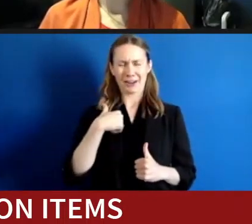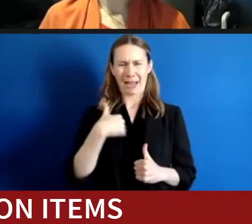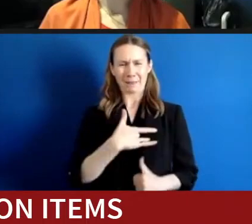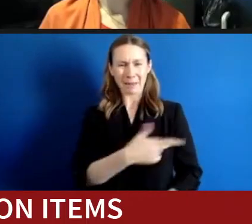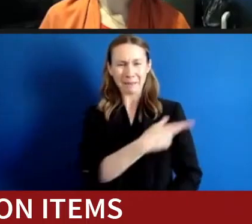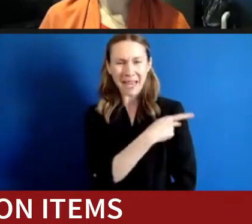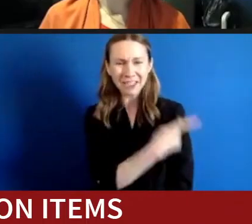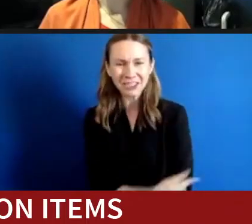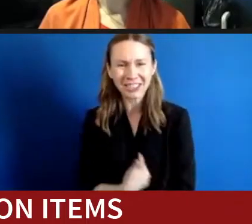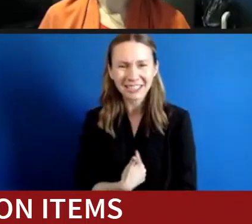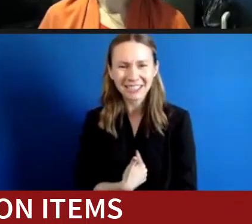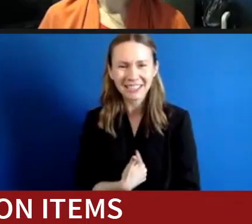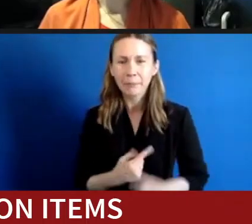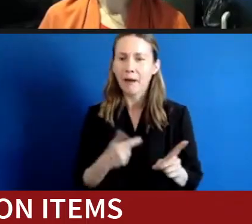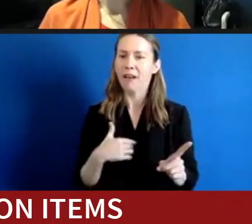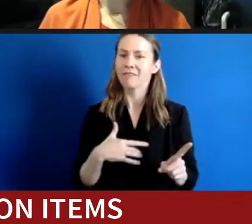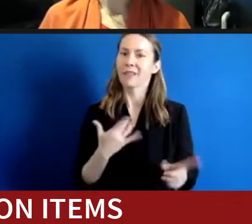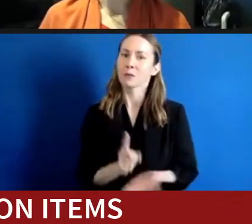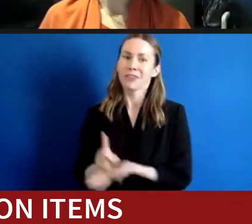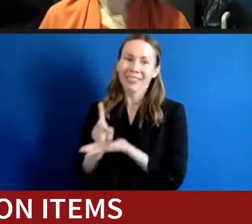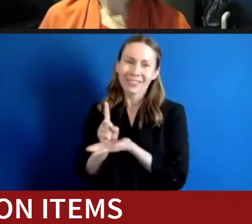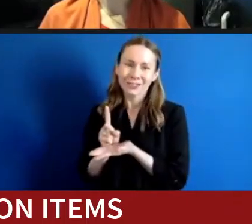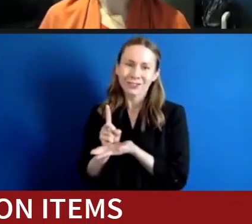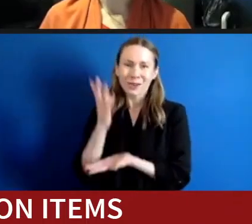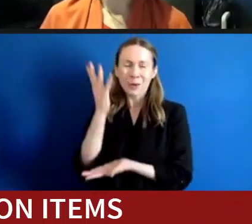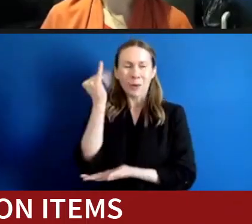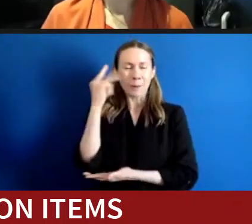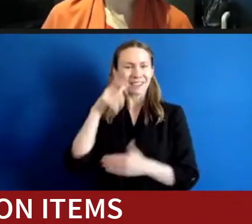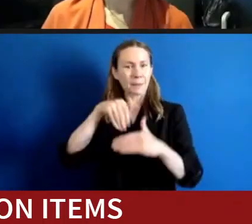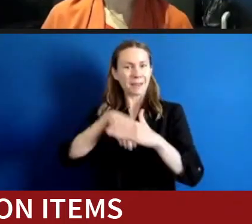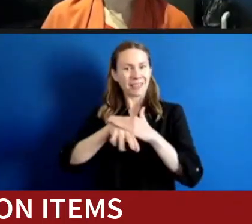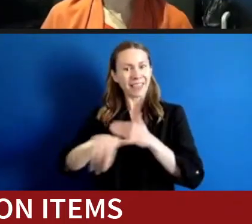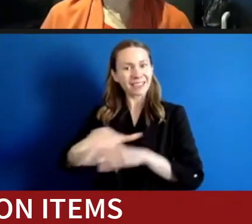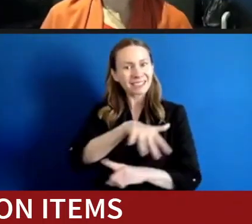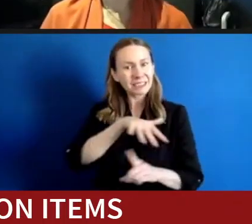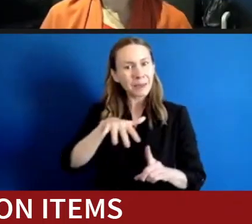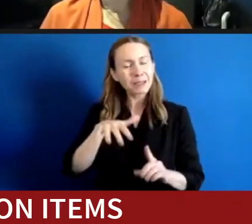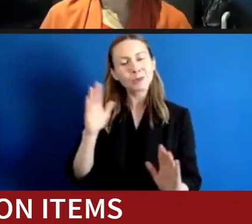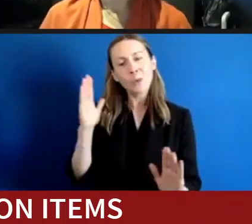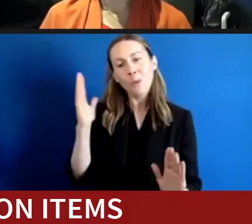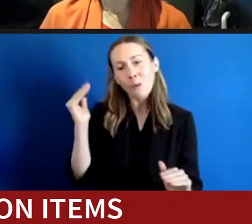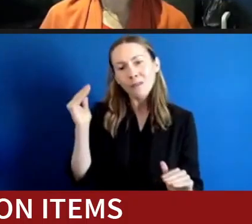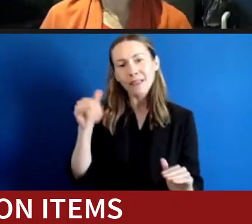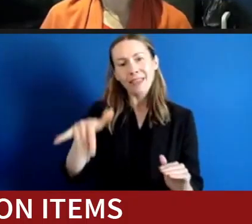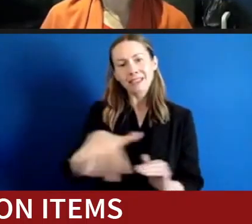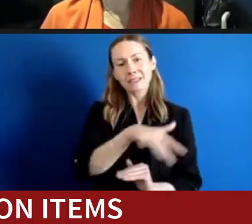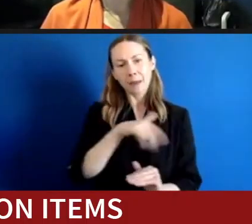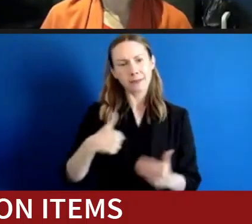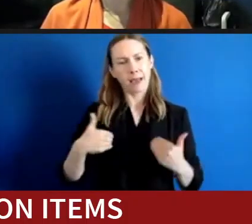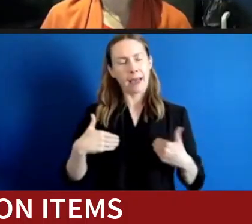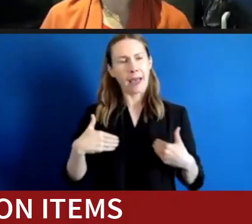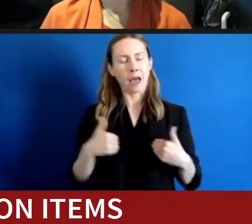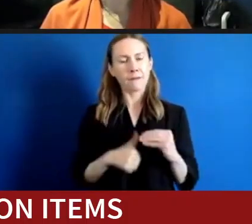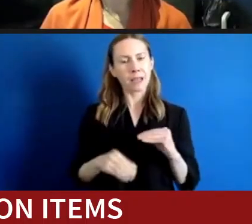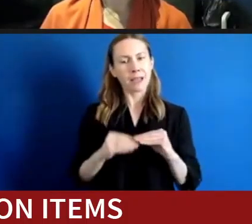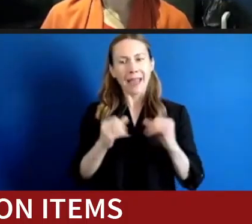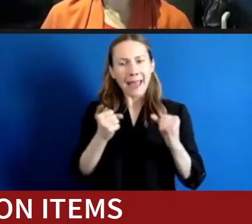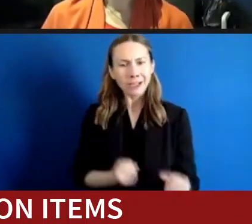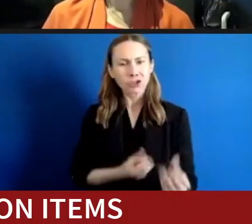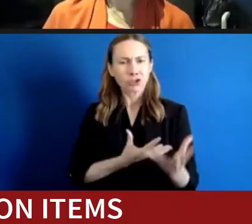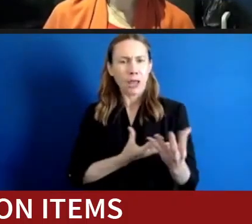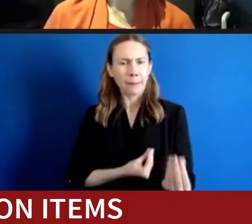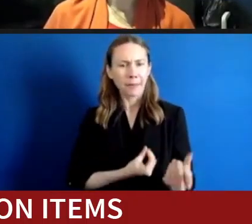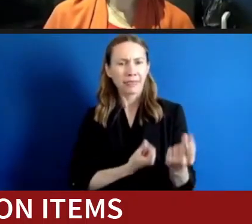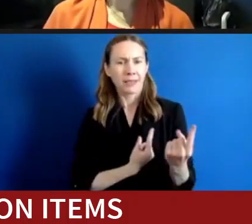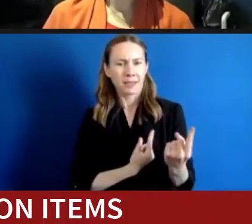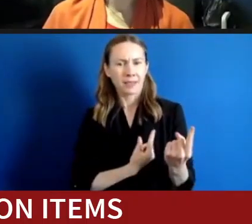be, because that means that I'm entering the space, hopefully with extra empathy and compassion.